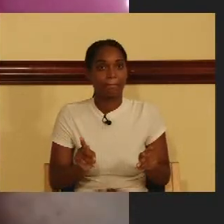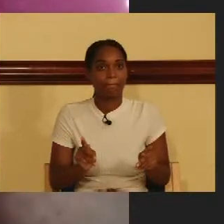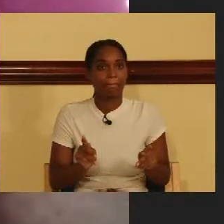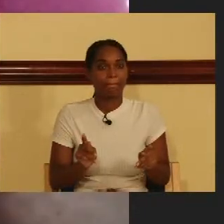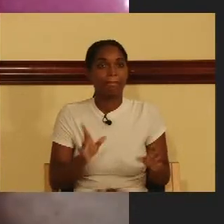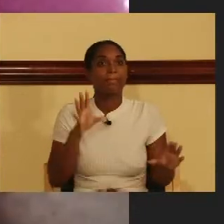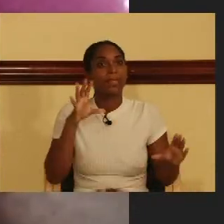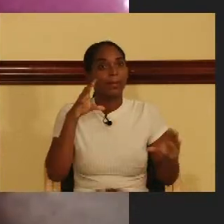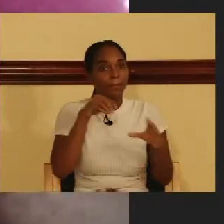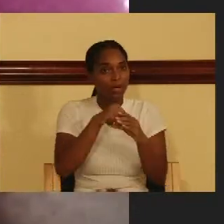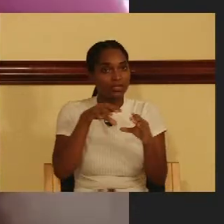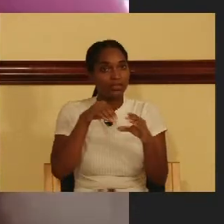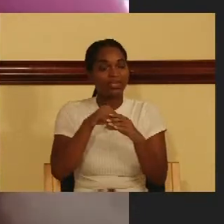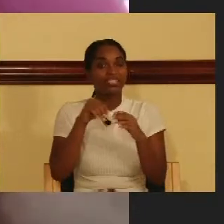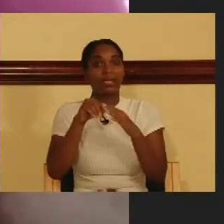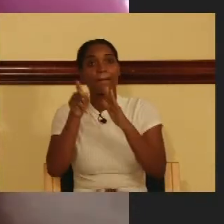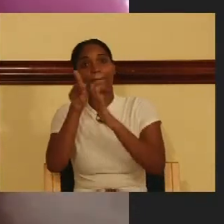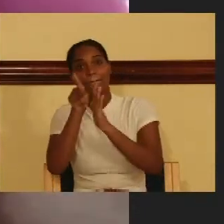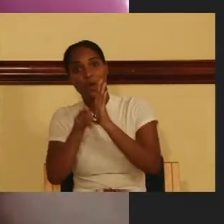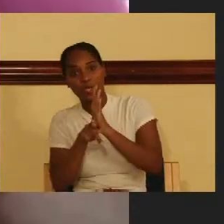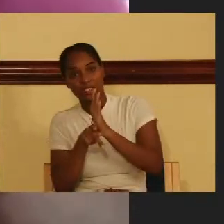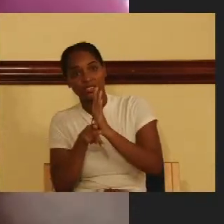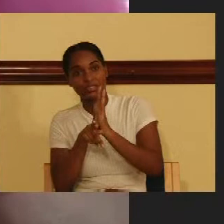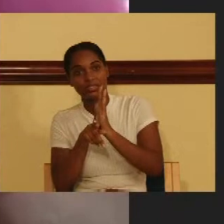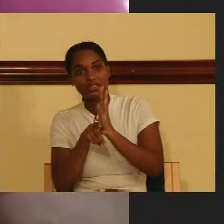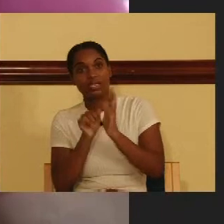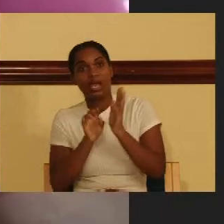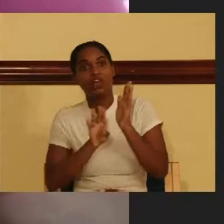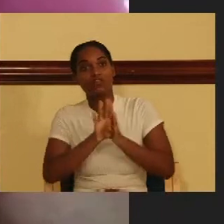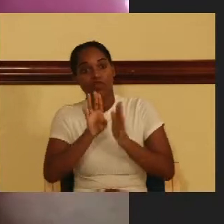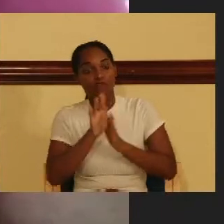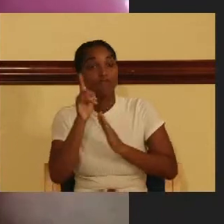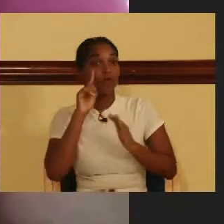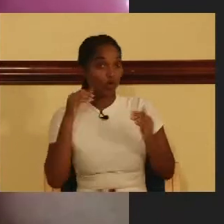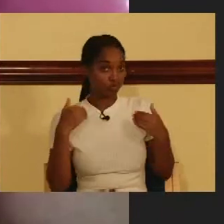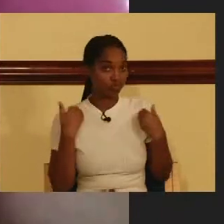partake in policies that are being developed for youth,